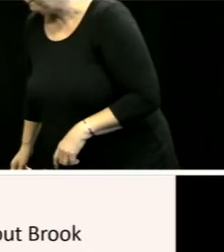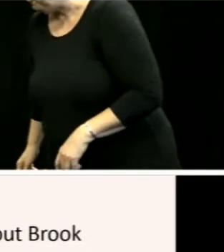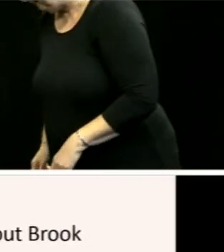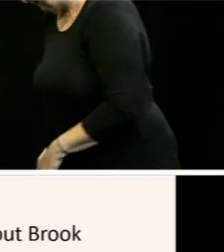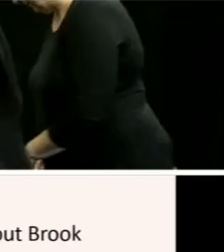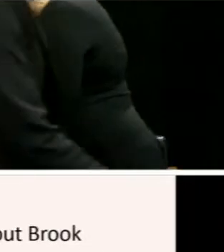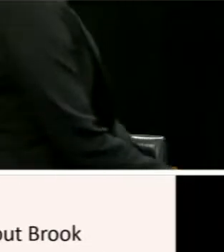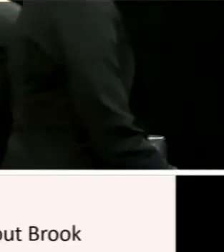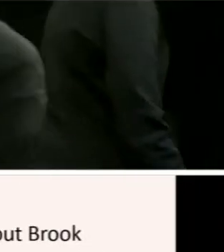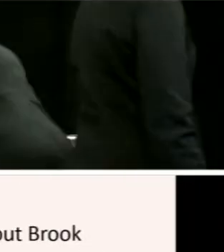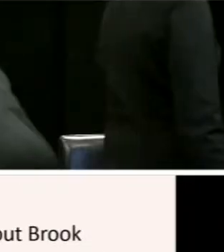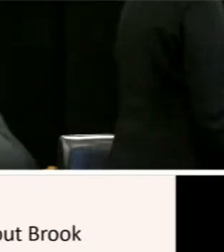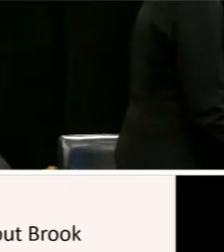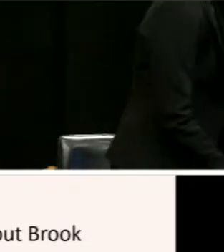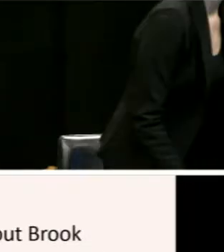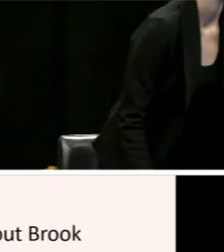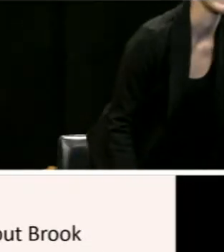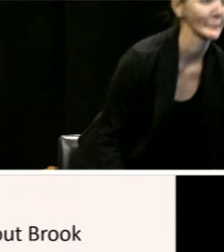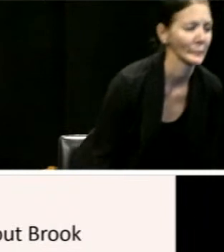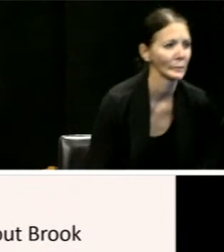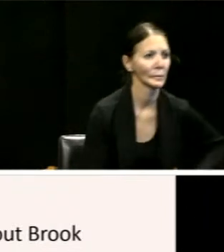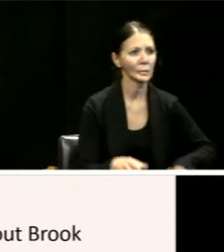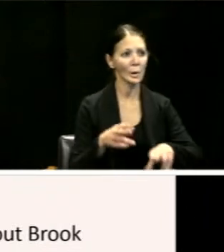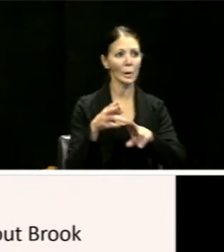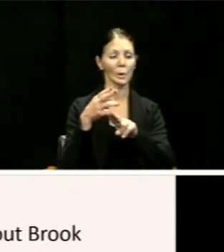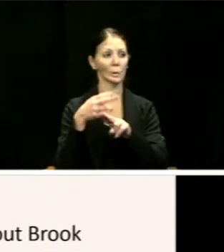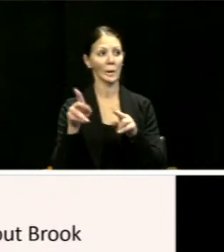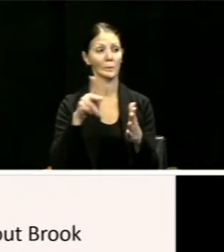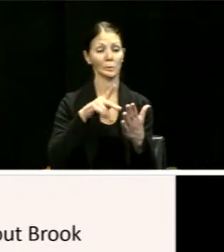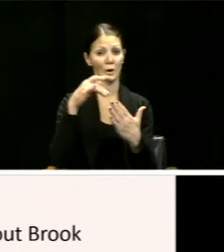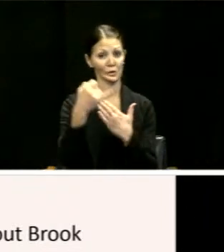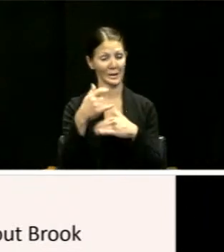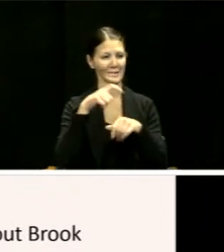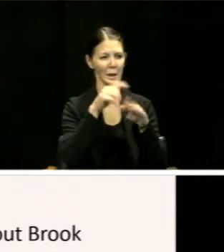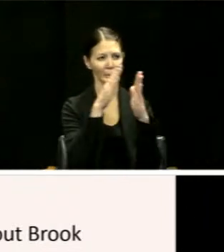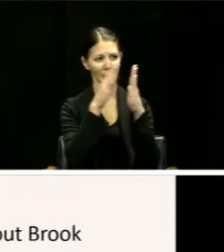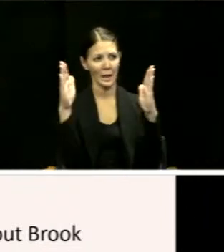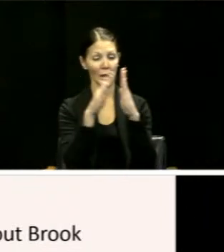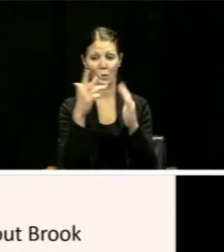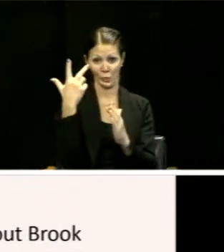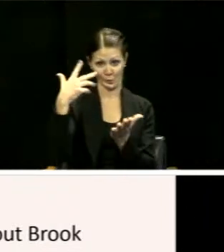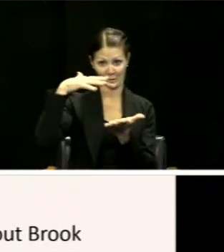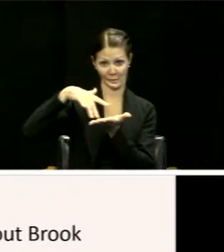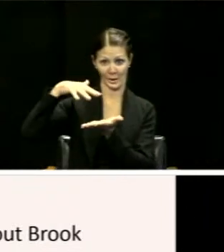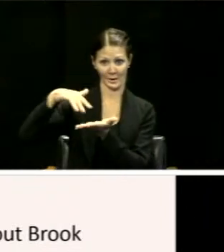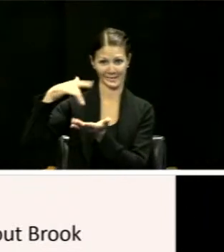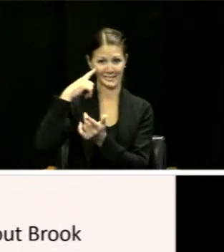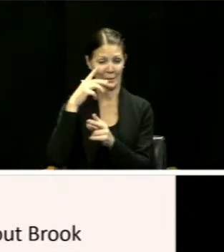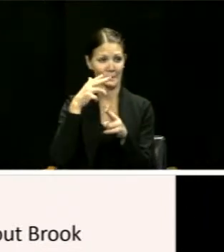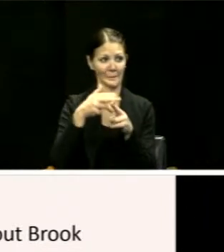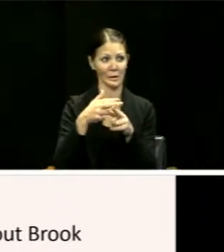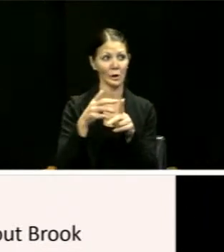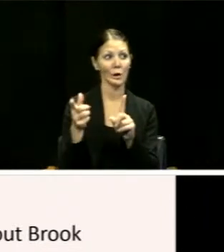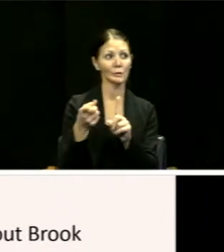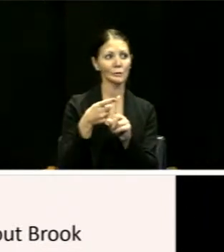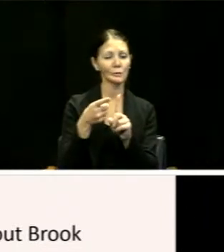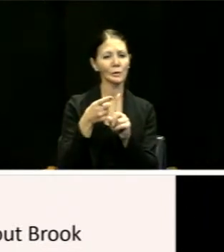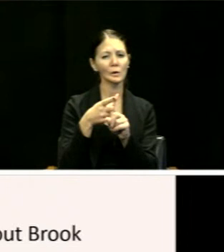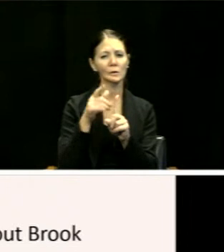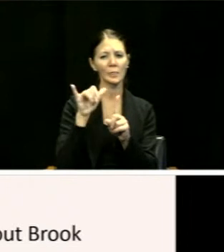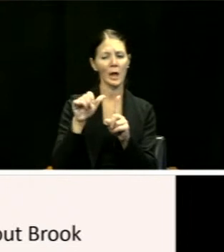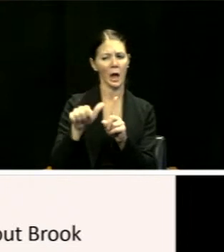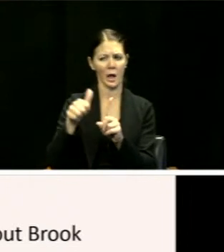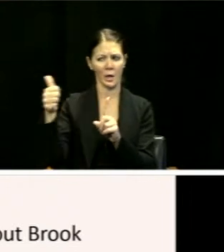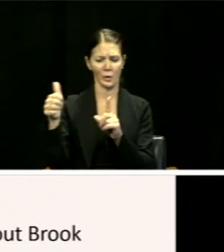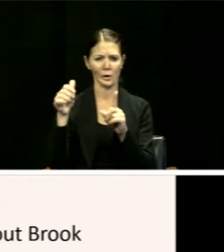So just quick project timeline. 3 studies were mentioned to you. So the first one was done by another consultant engineering